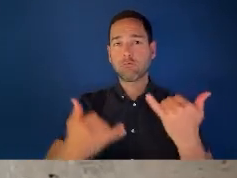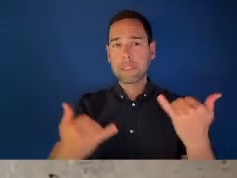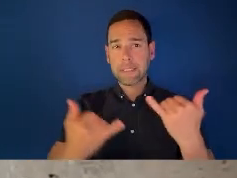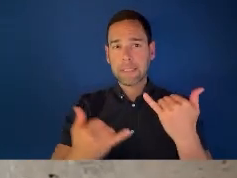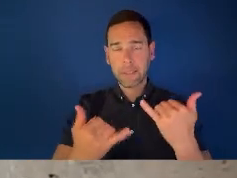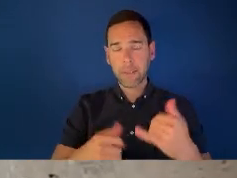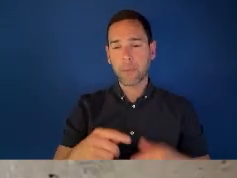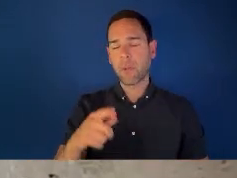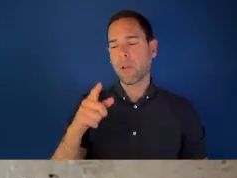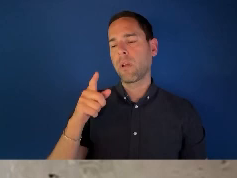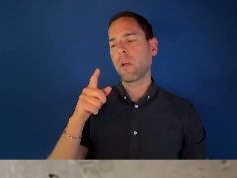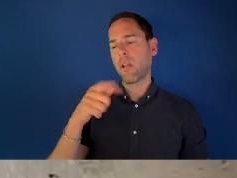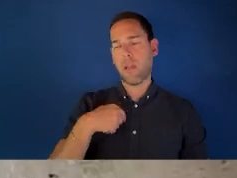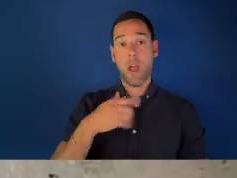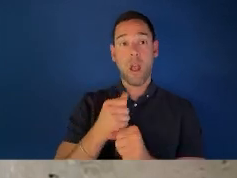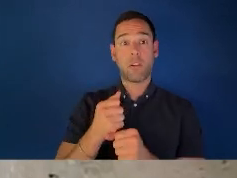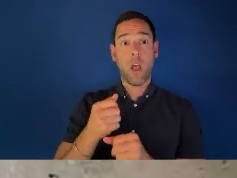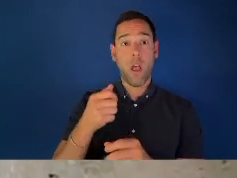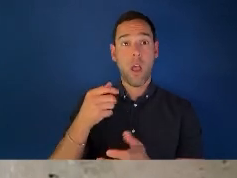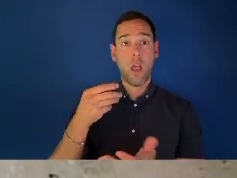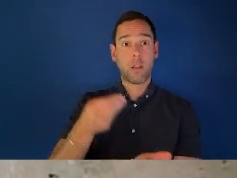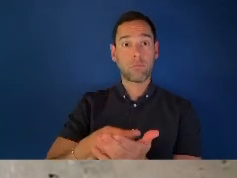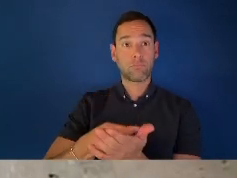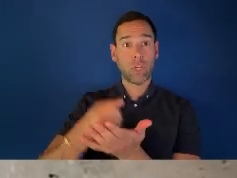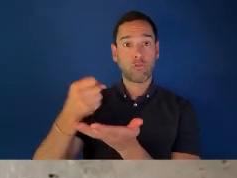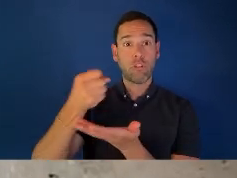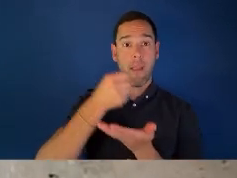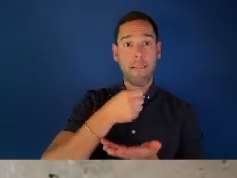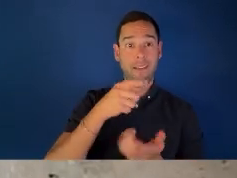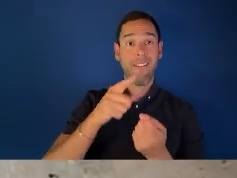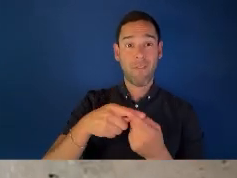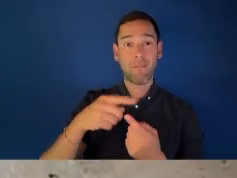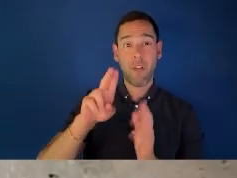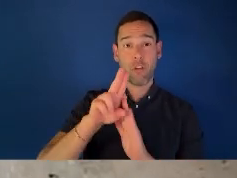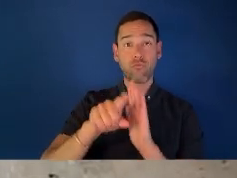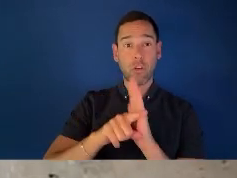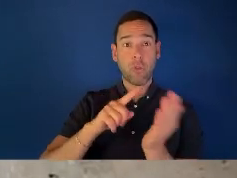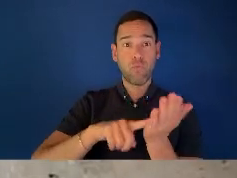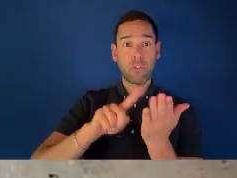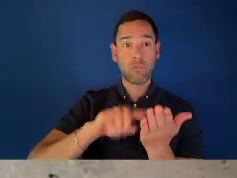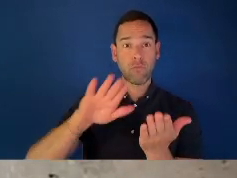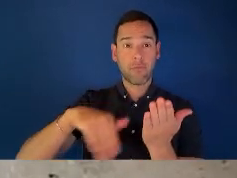my professor who introduced me to disability justice.